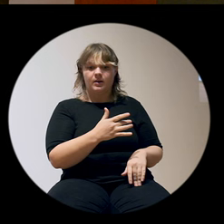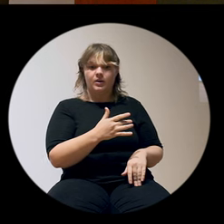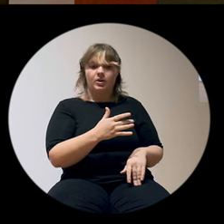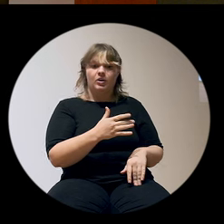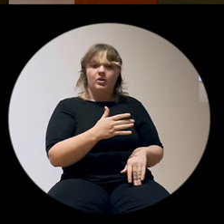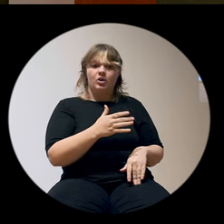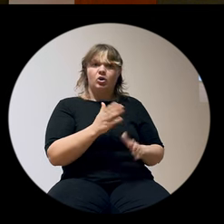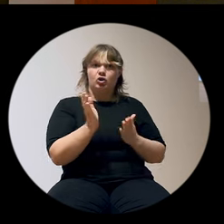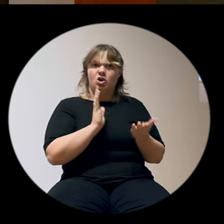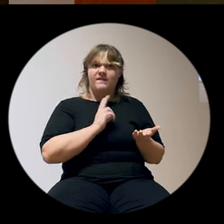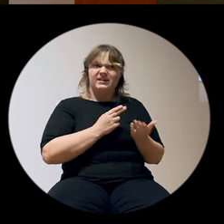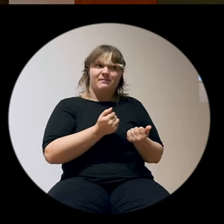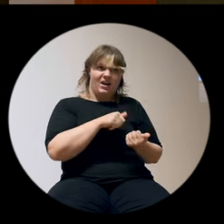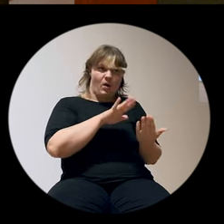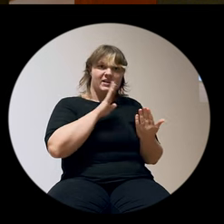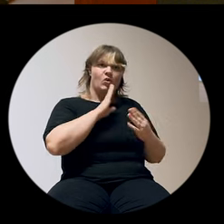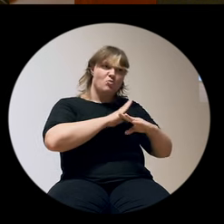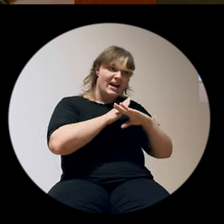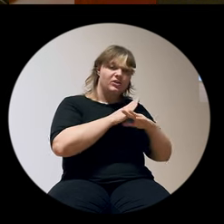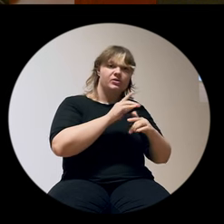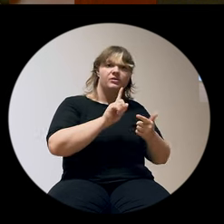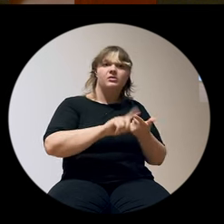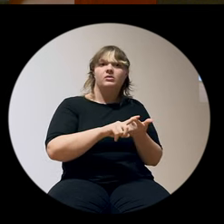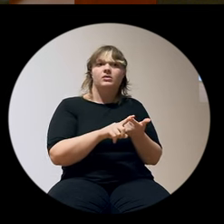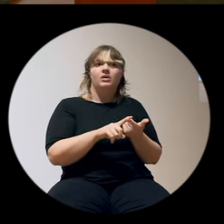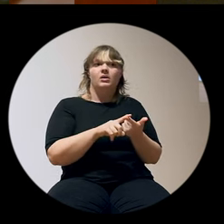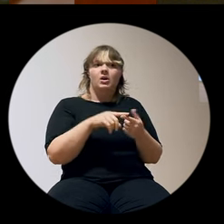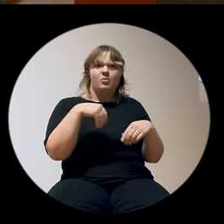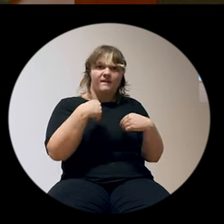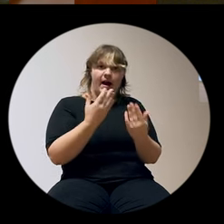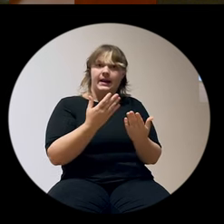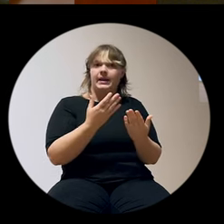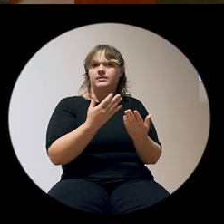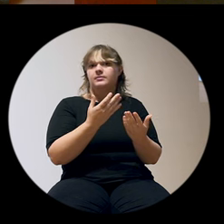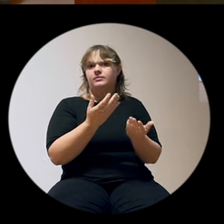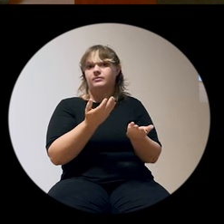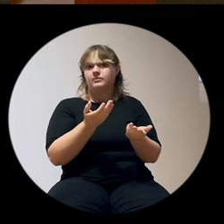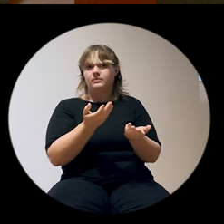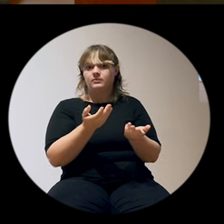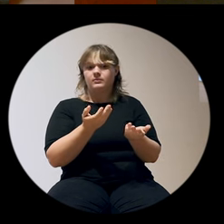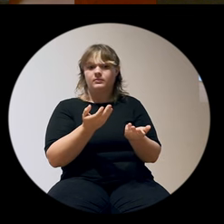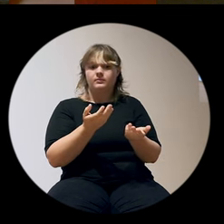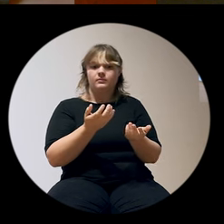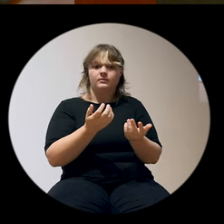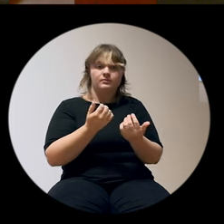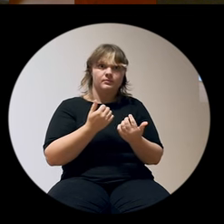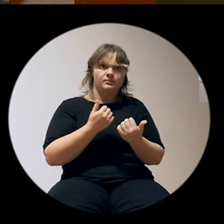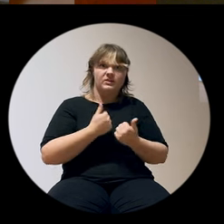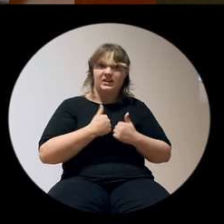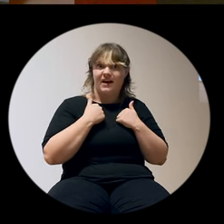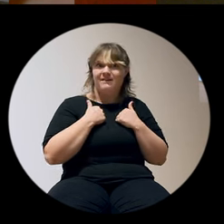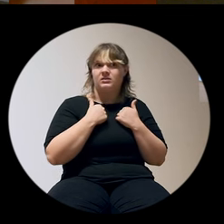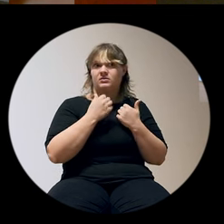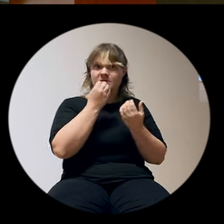serve us in many ways, from protection to providing and surviving.